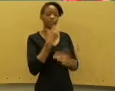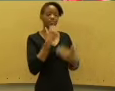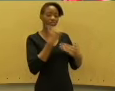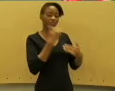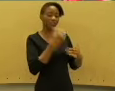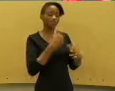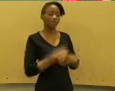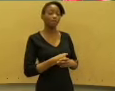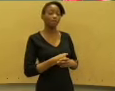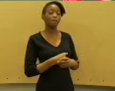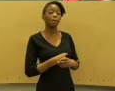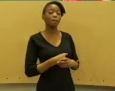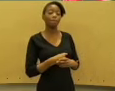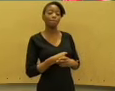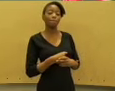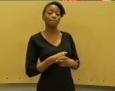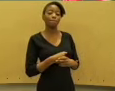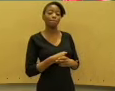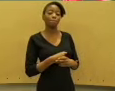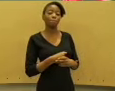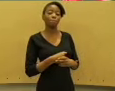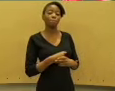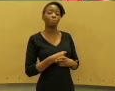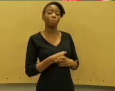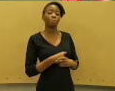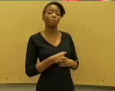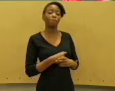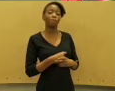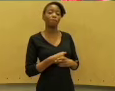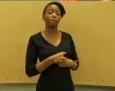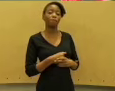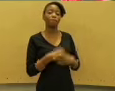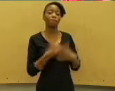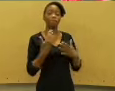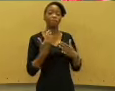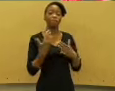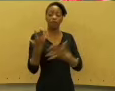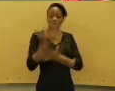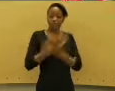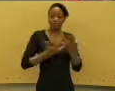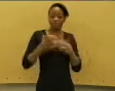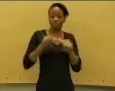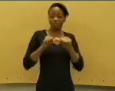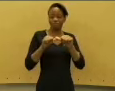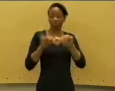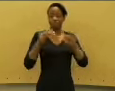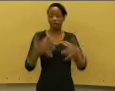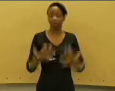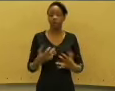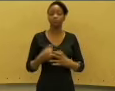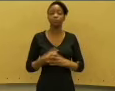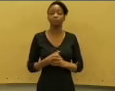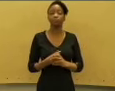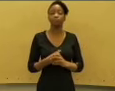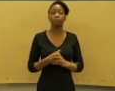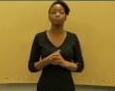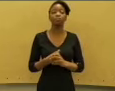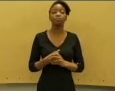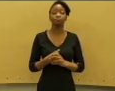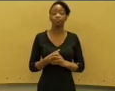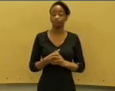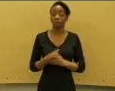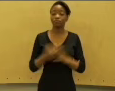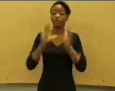Thank you for the question. The only way to get a change is to keep the conversation going. So invite disabled